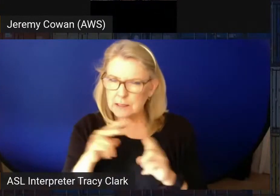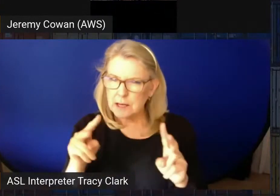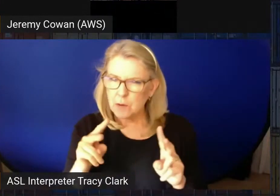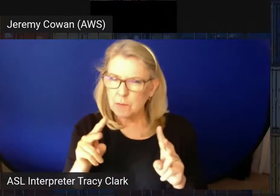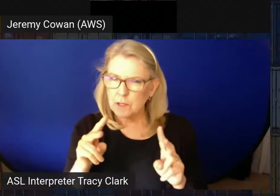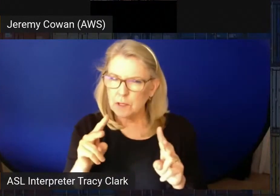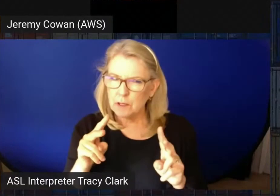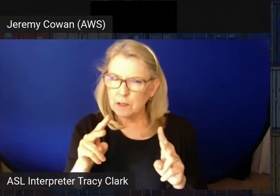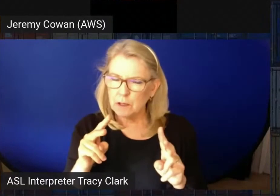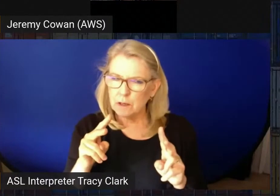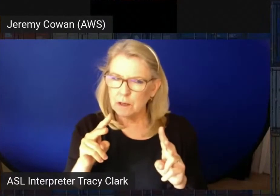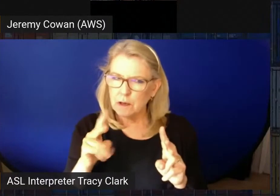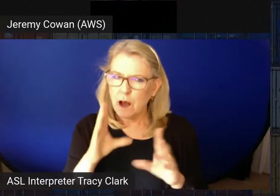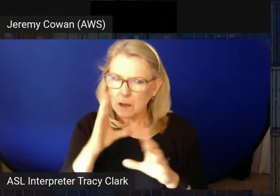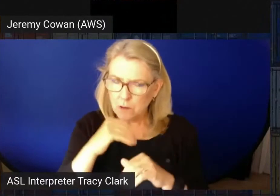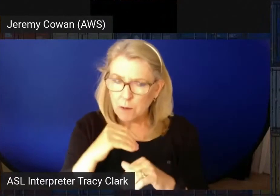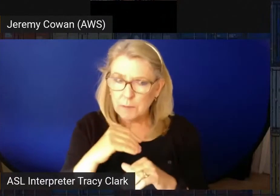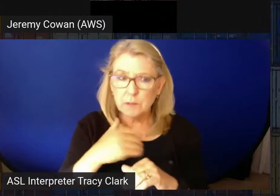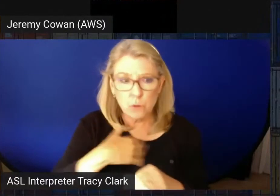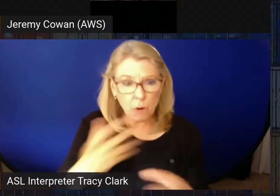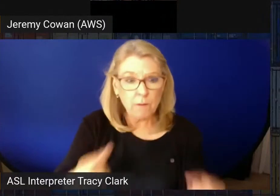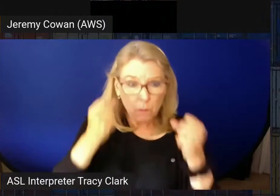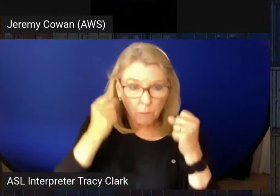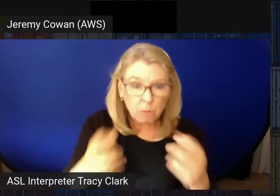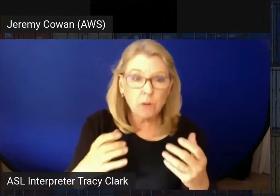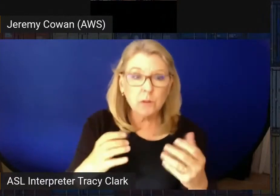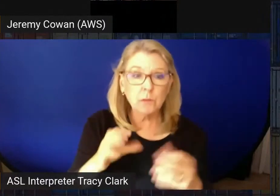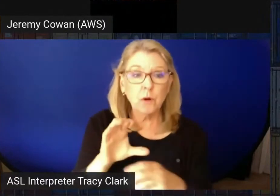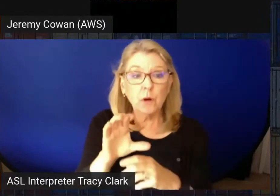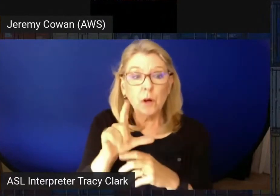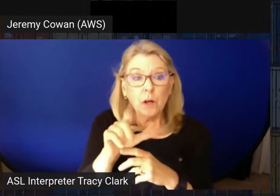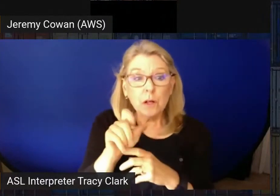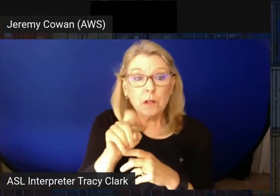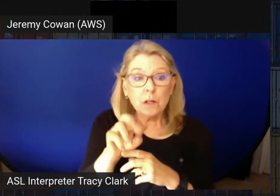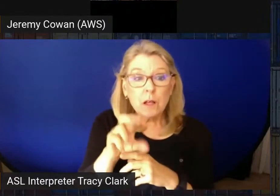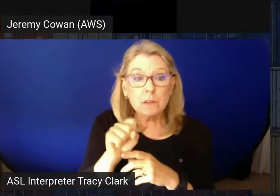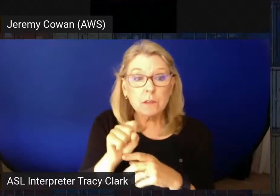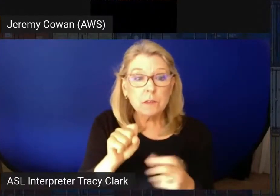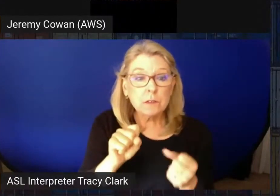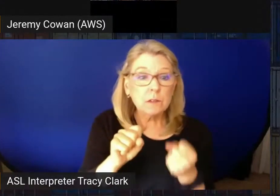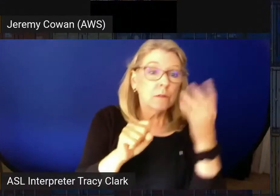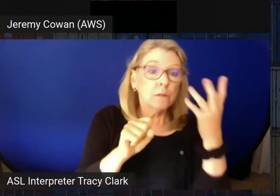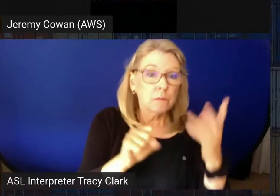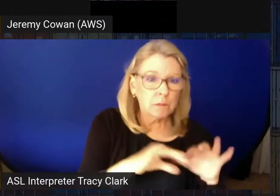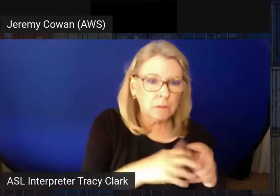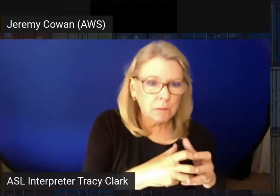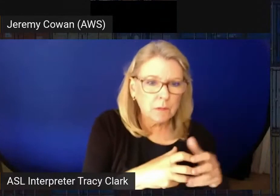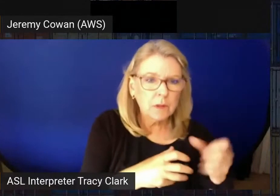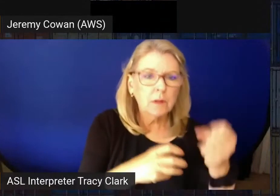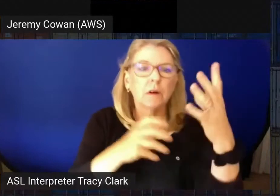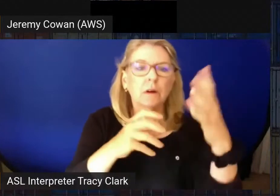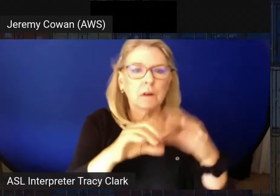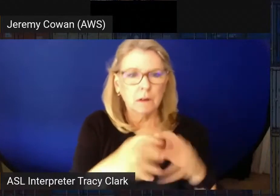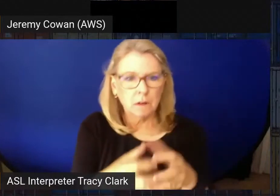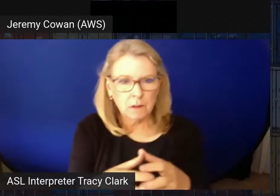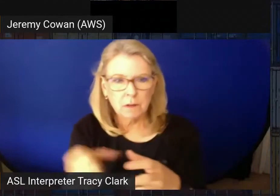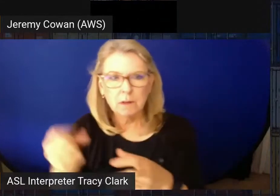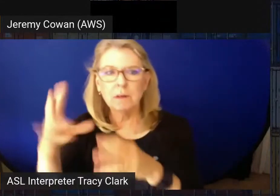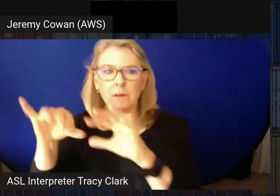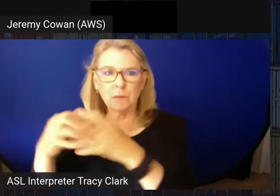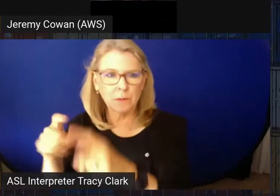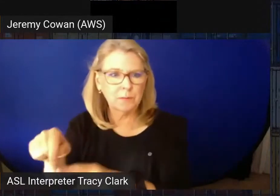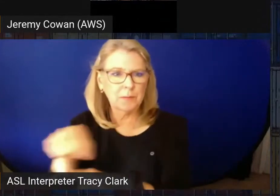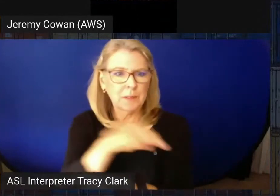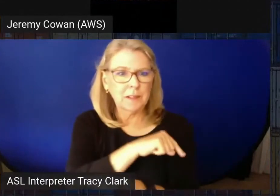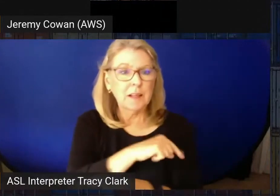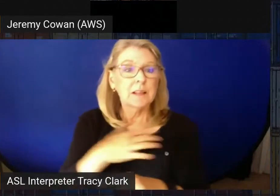have multiple clusters nowadays. There may be customers that run a few very large clusters, but increasingly